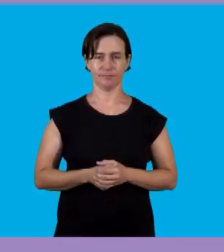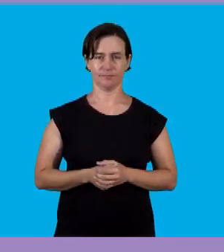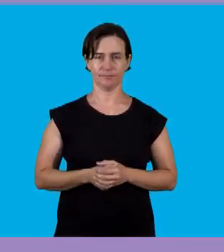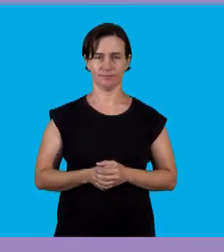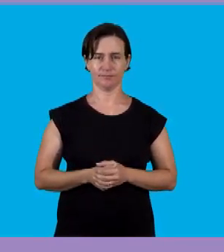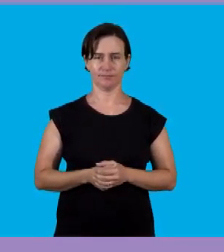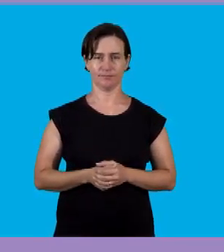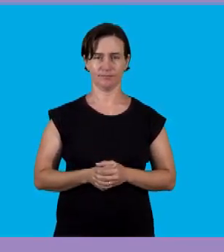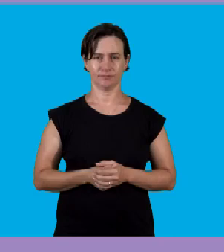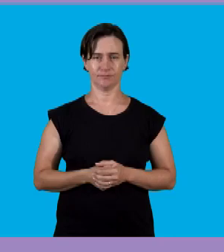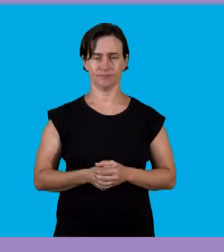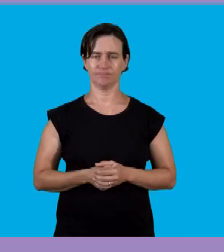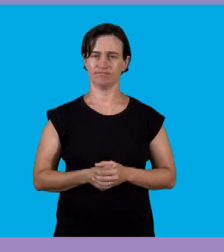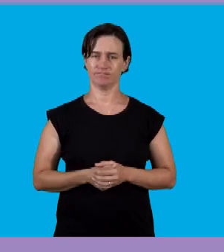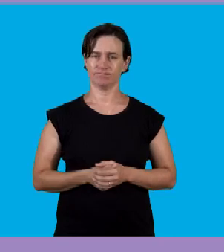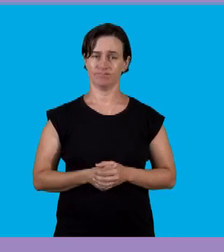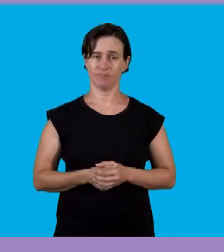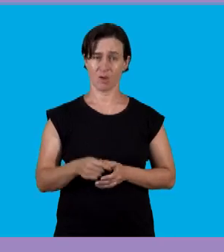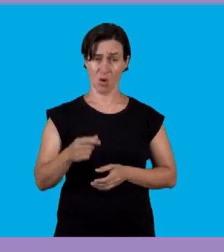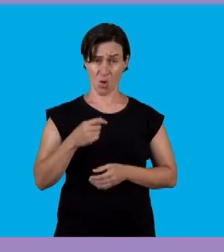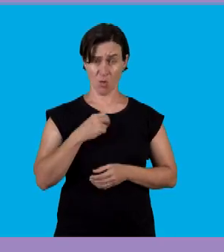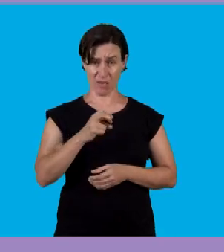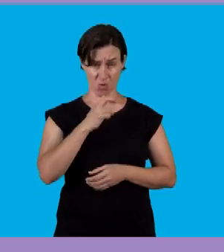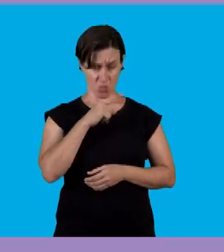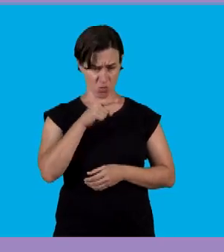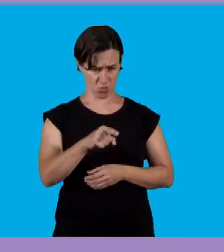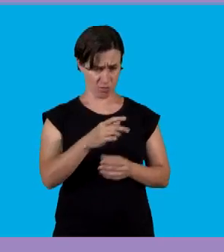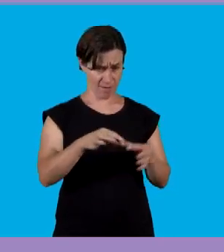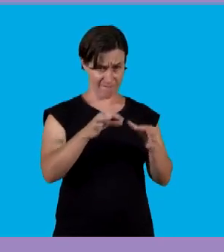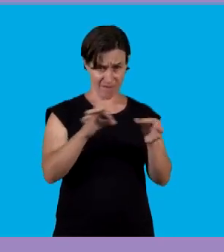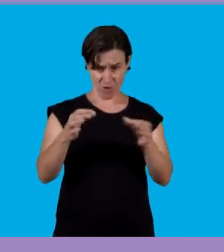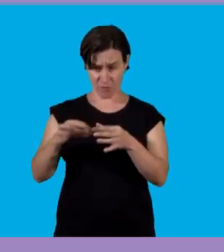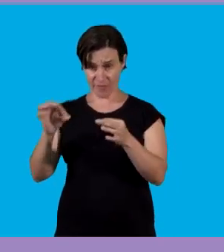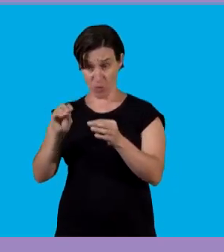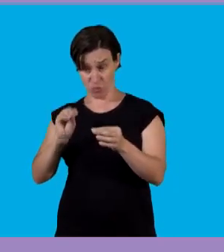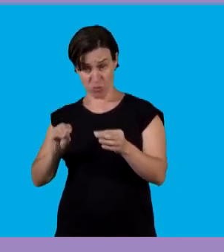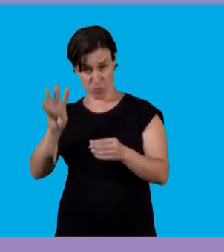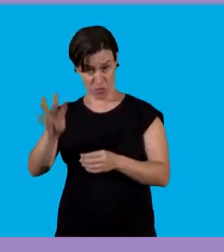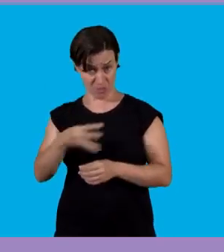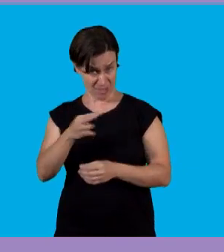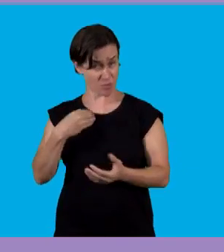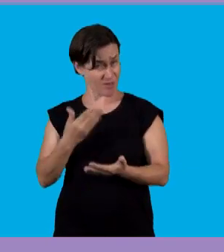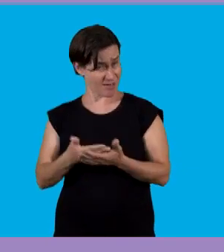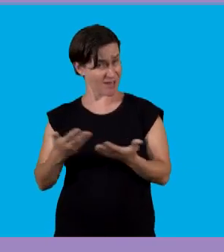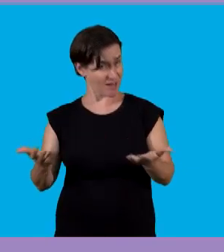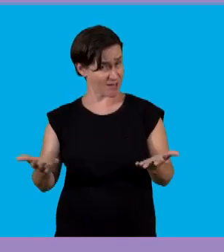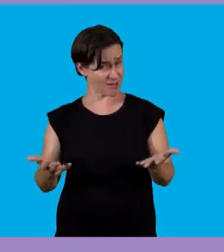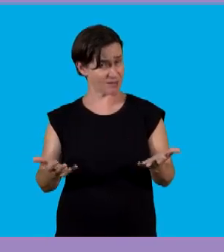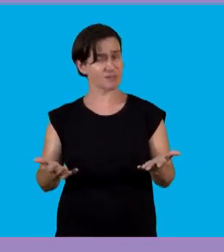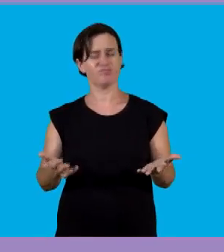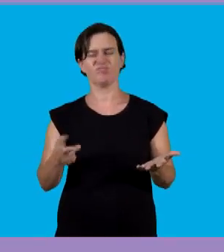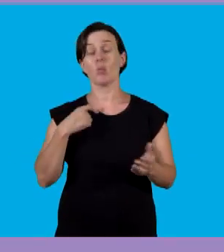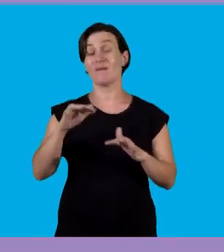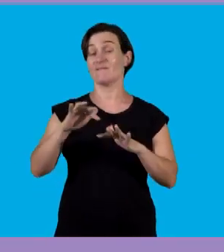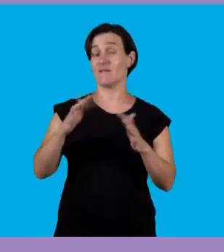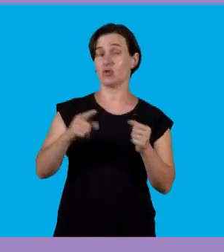can we use these values to represent them in a table? Let's conclude with this